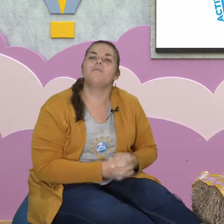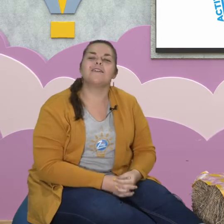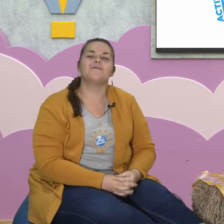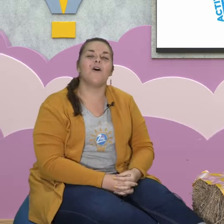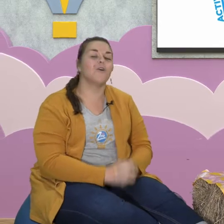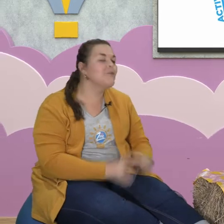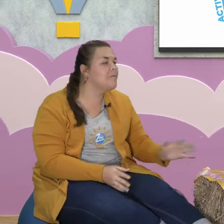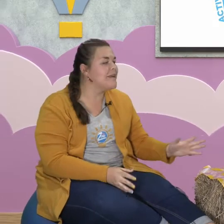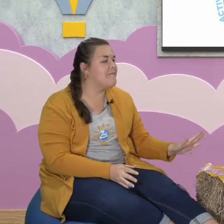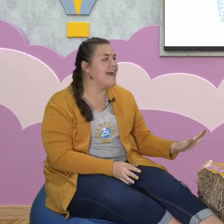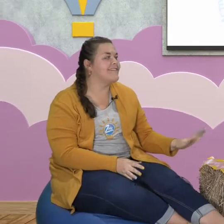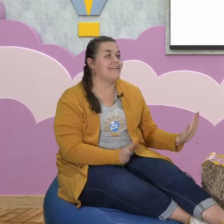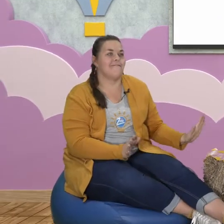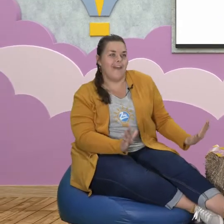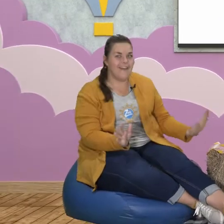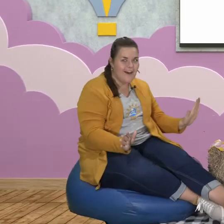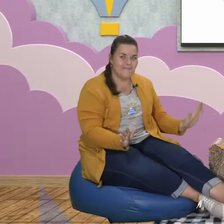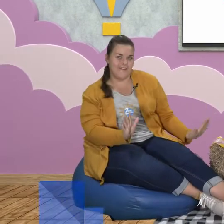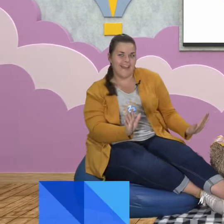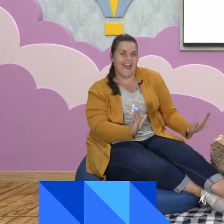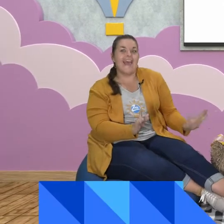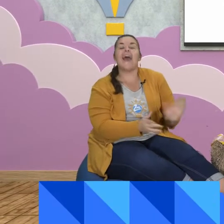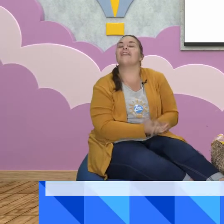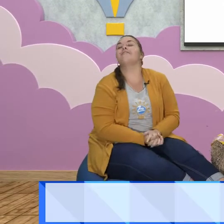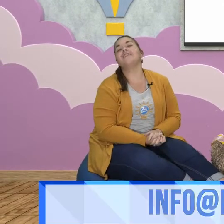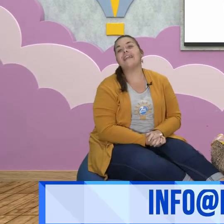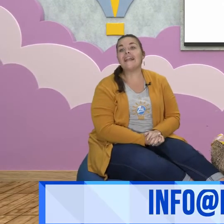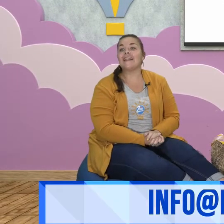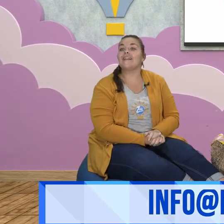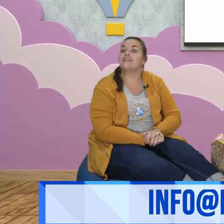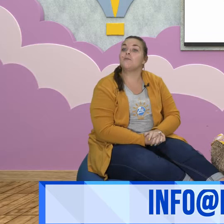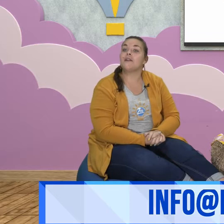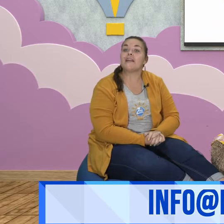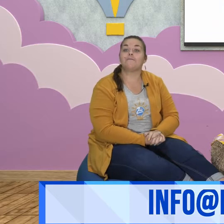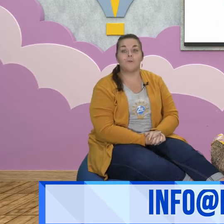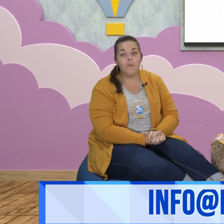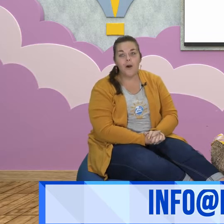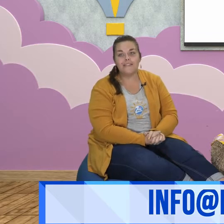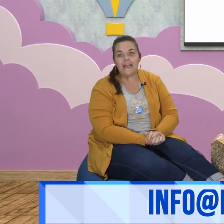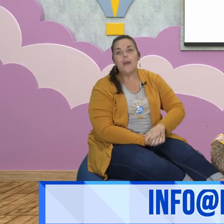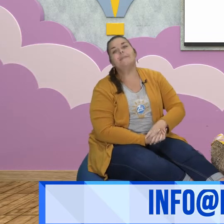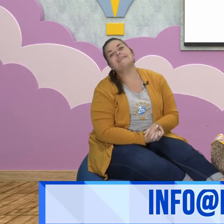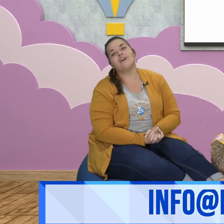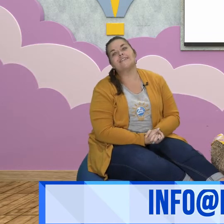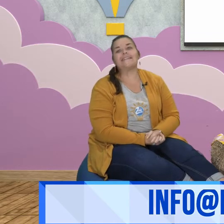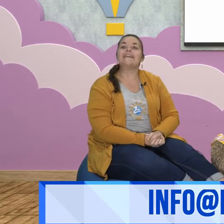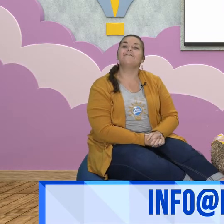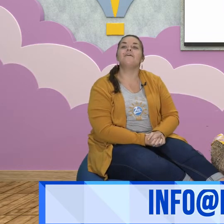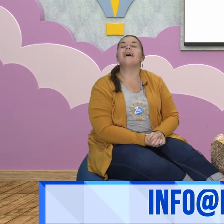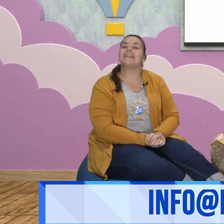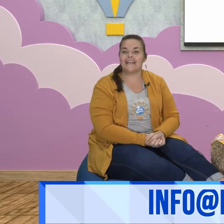so much for our cool beanbags. They're very comfy. And if you need anything that you want to rent for your party, please